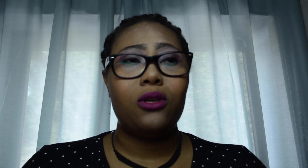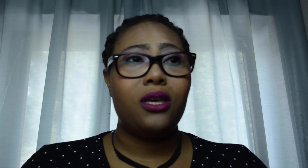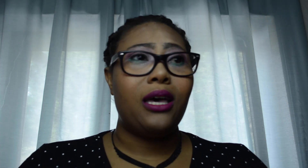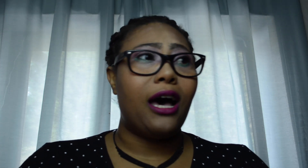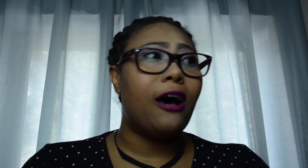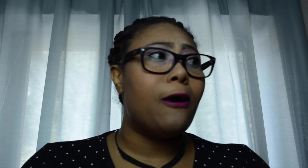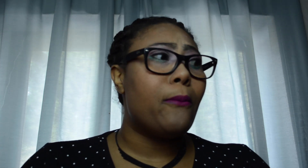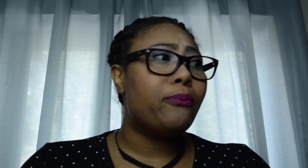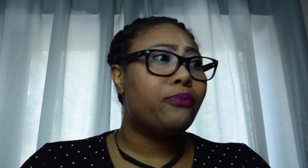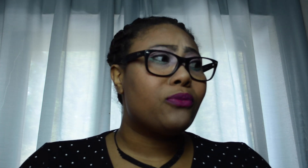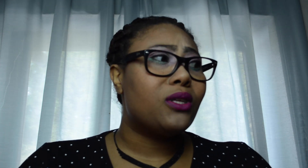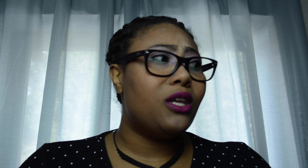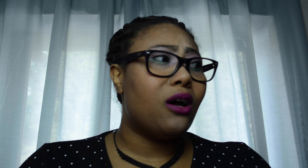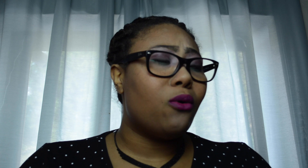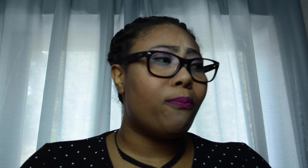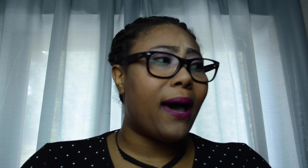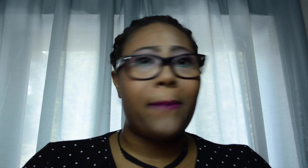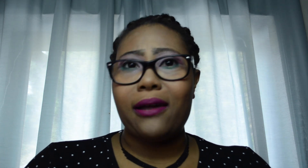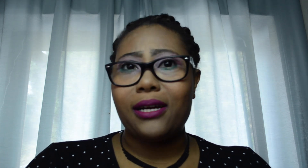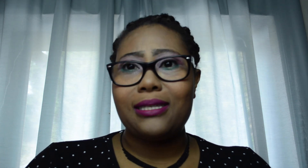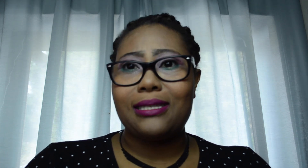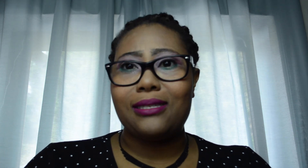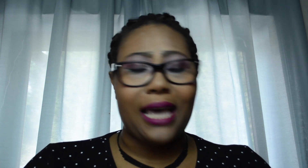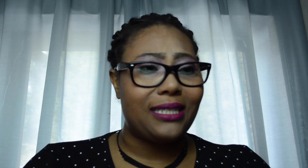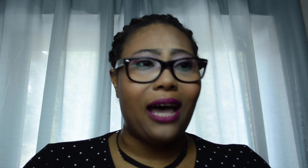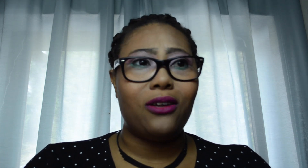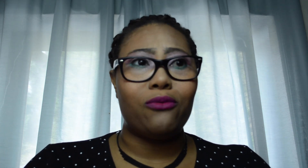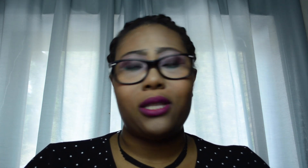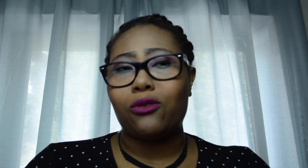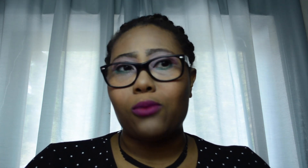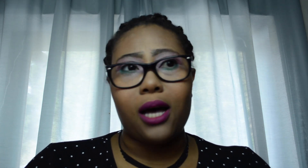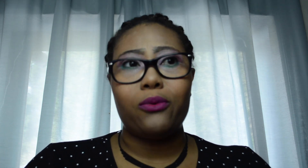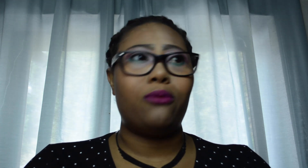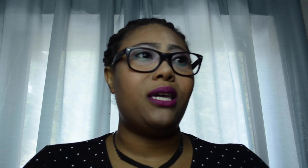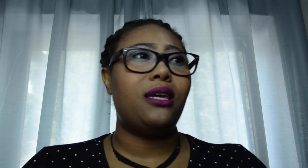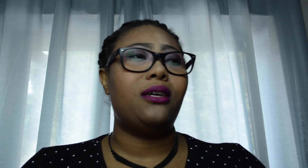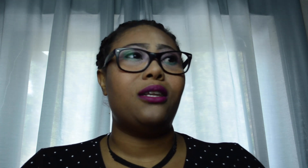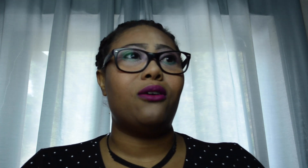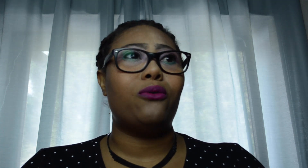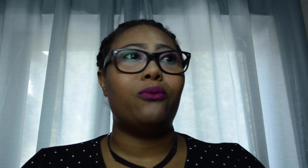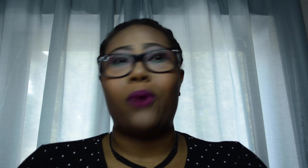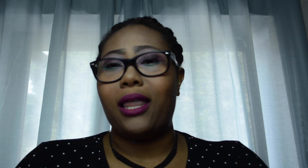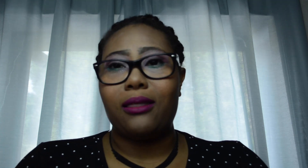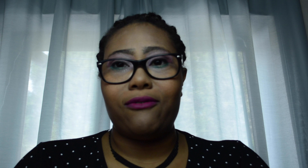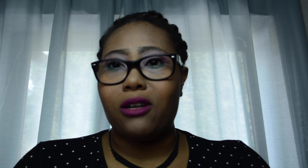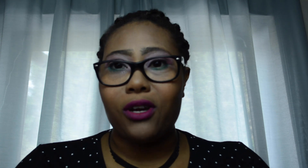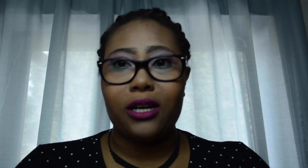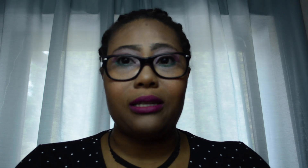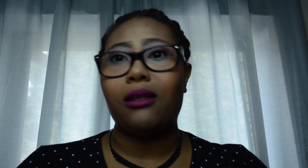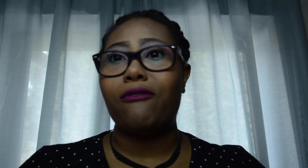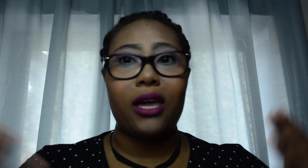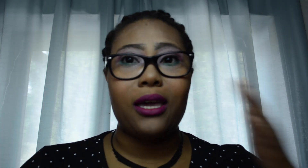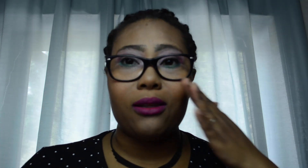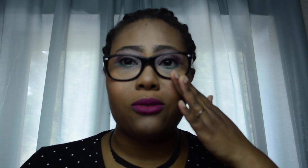school. You know, my parents sat down and read the Quran with me. You know, I lived in a